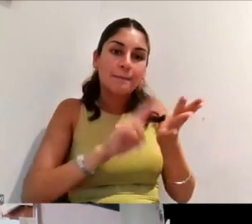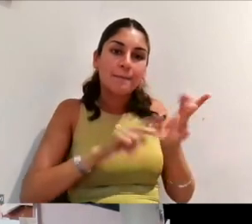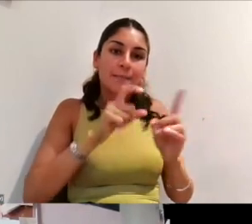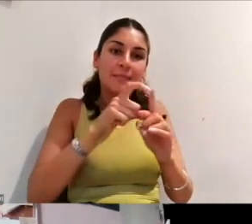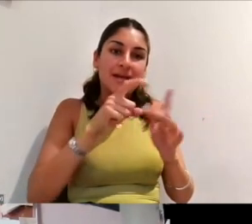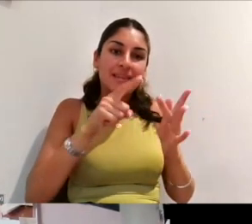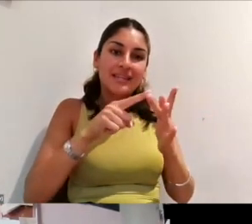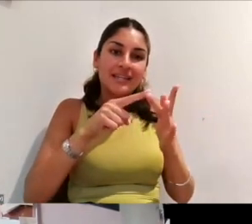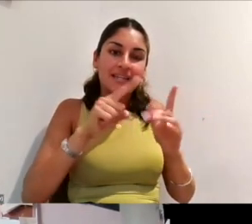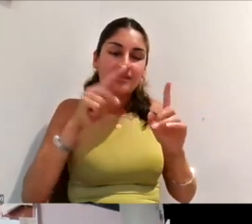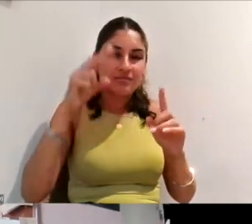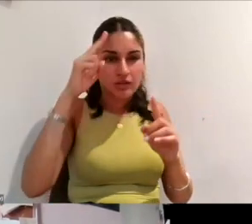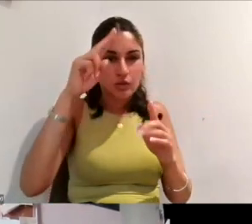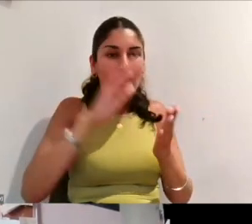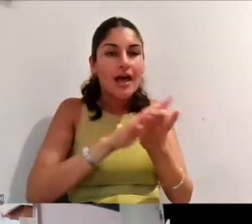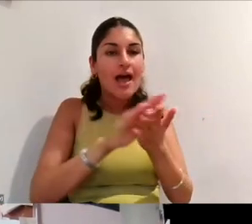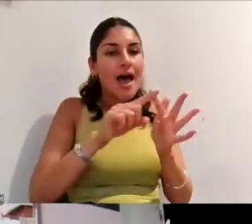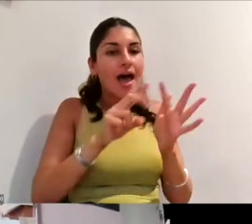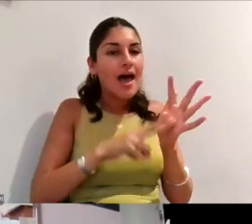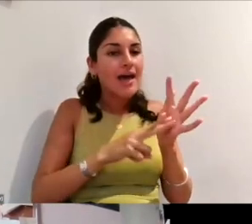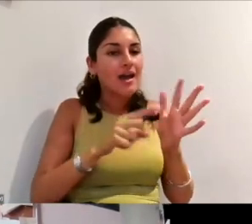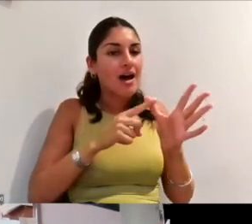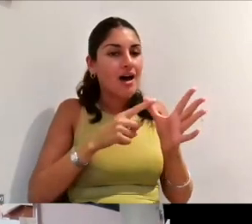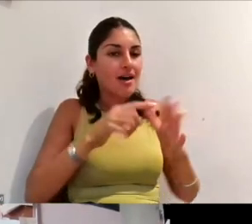So this is called Wedding Day.